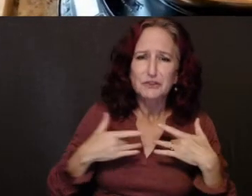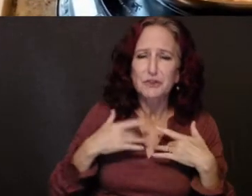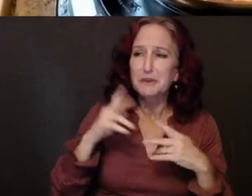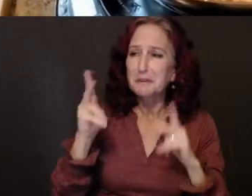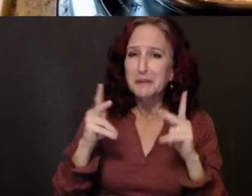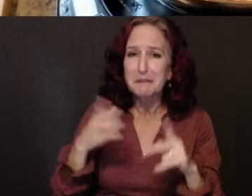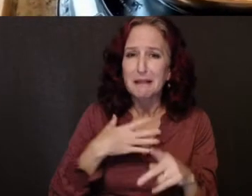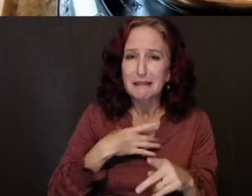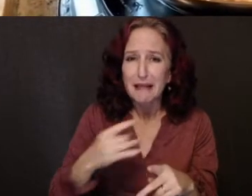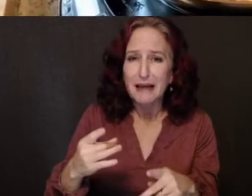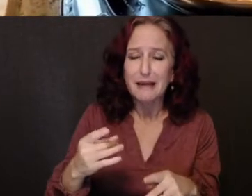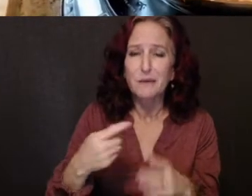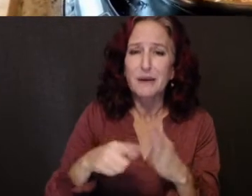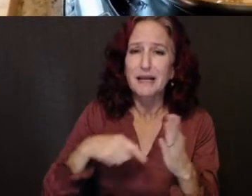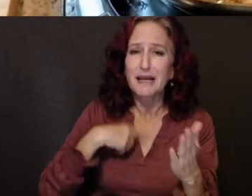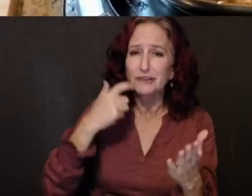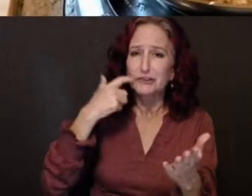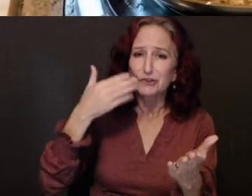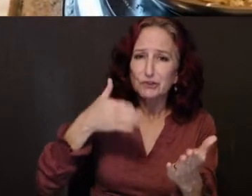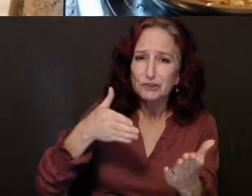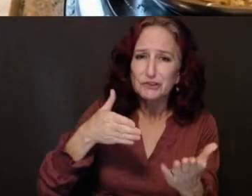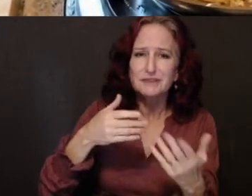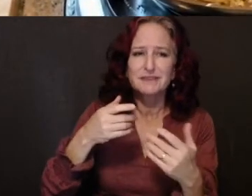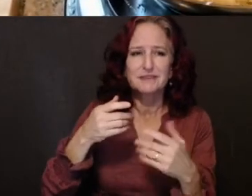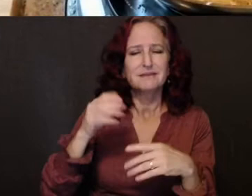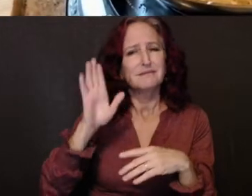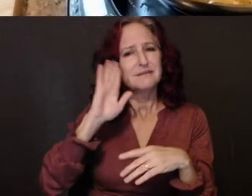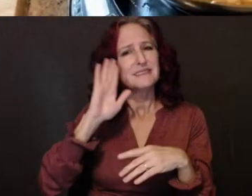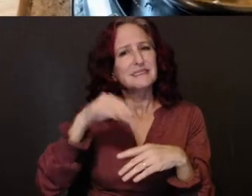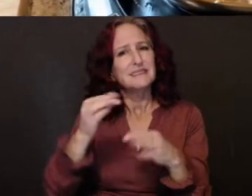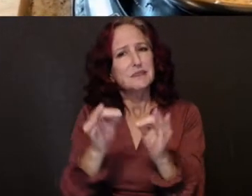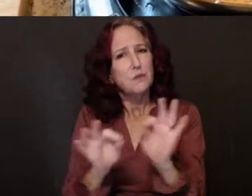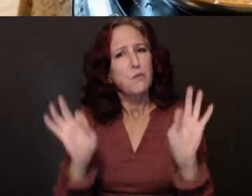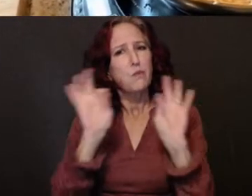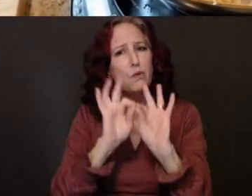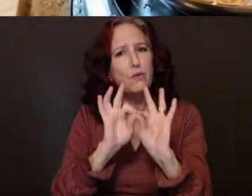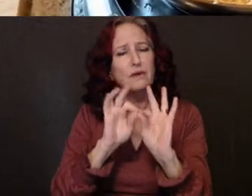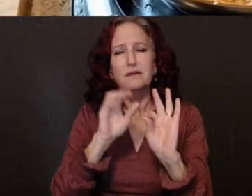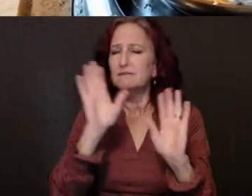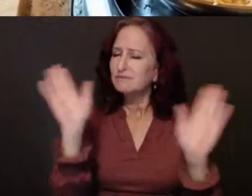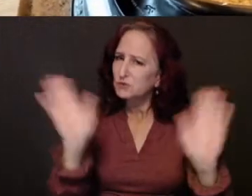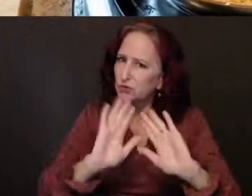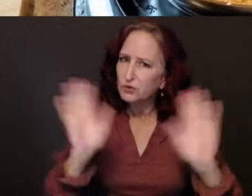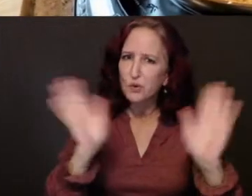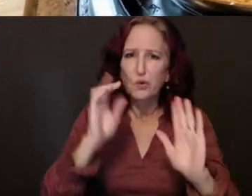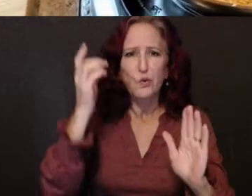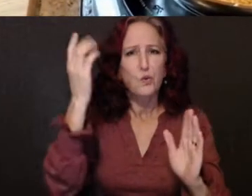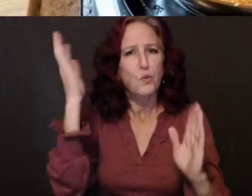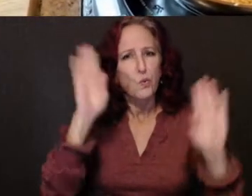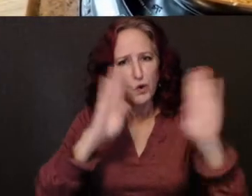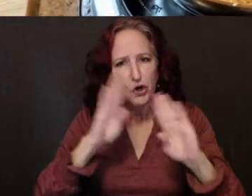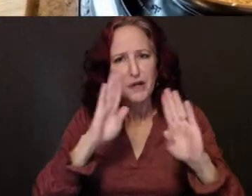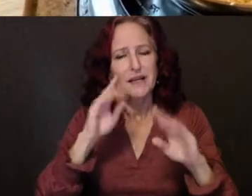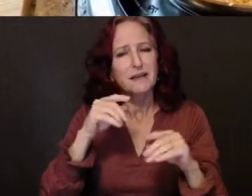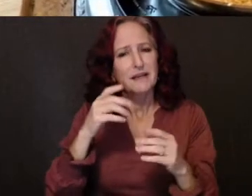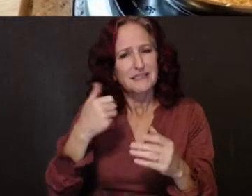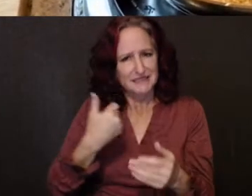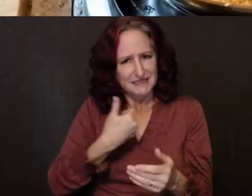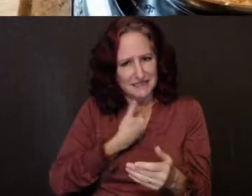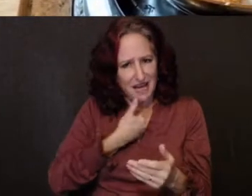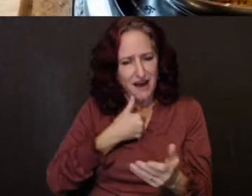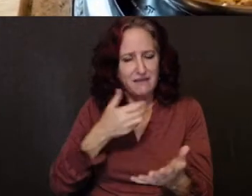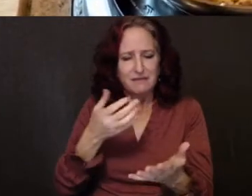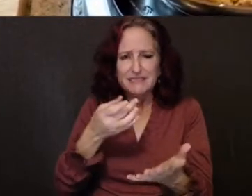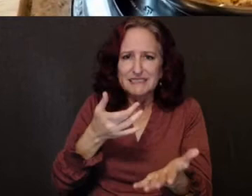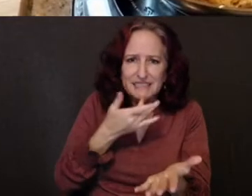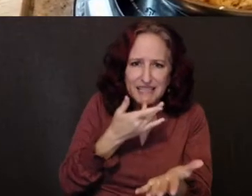when you're cooking for people and stuff, you feel like, oh man, is anybody gonna like what I do and all that? And I think